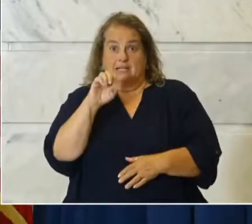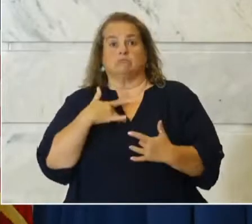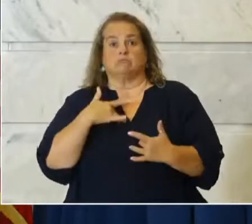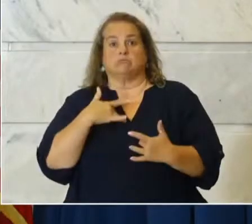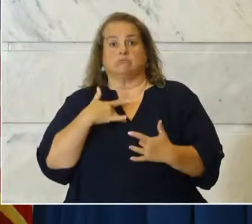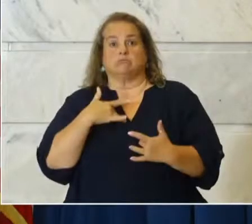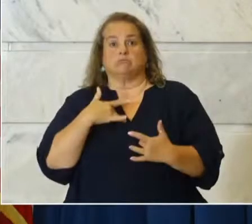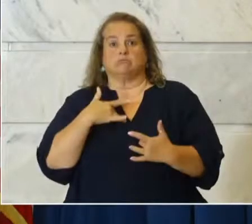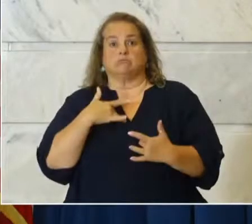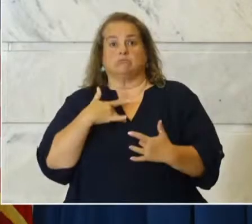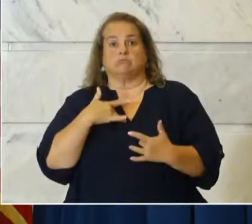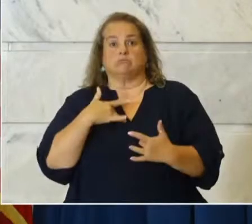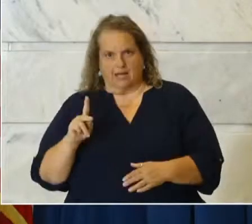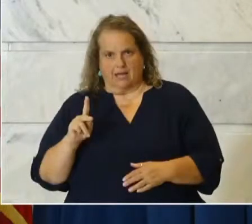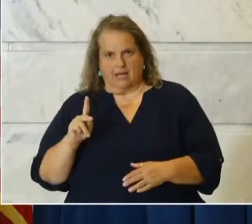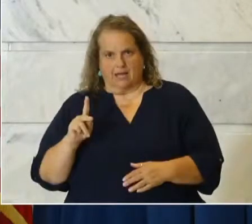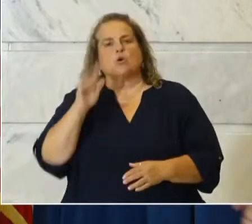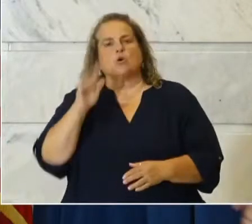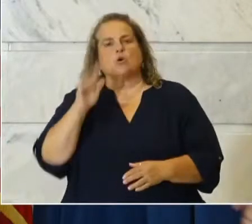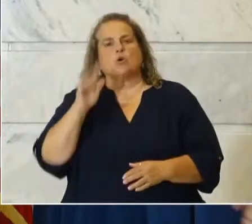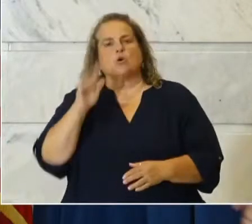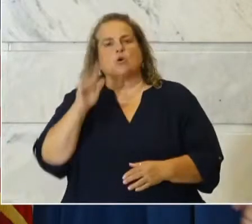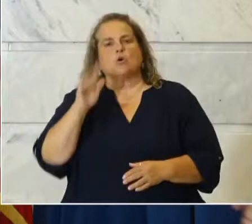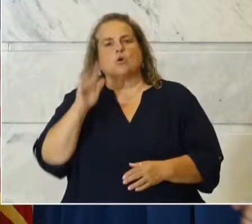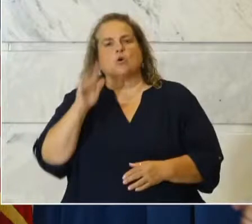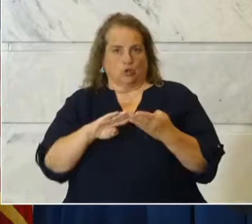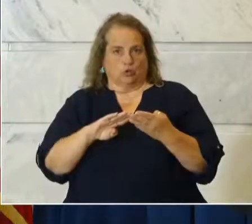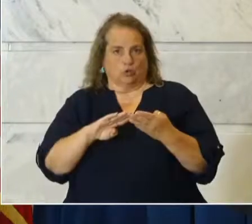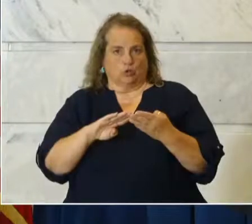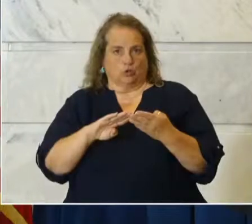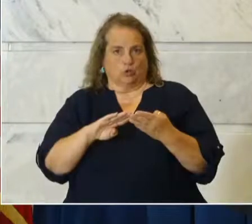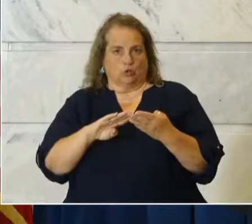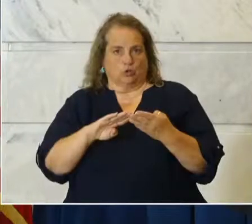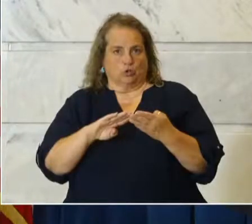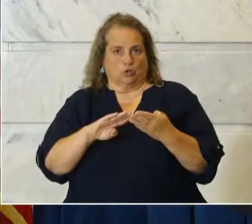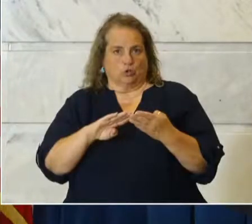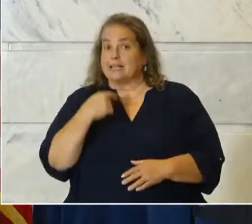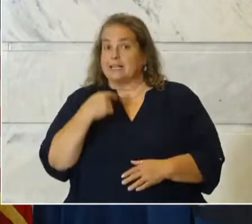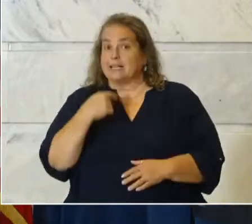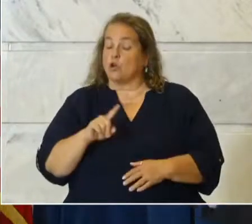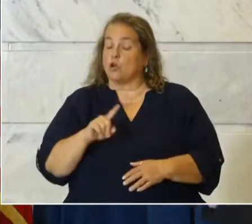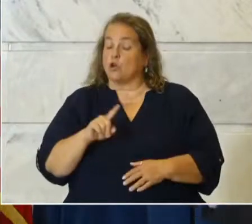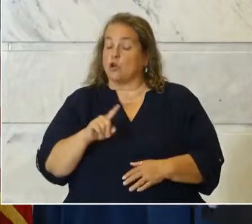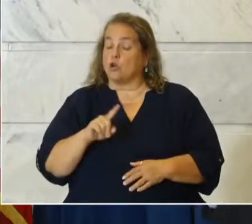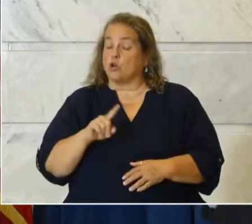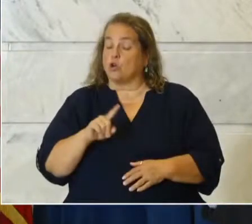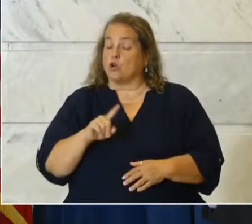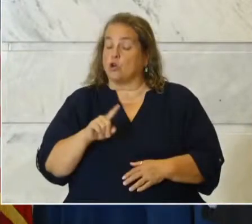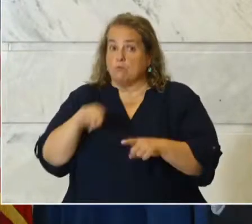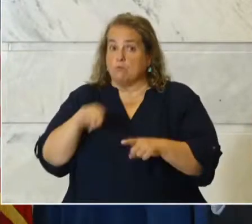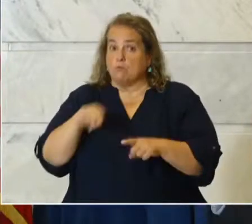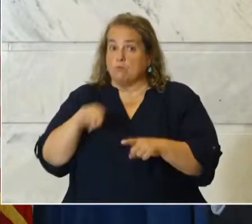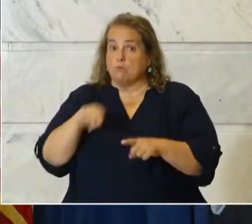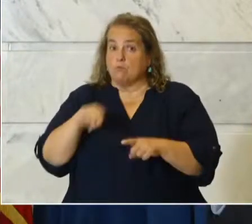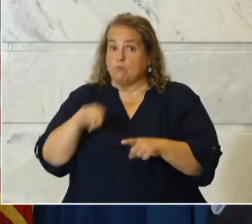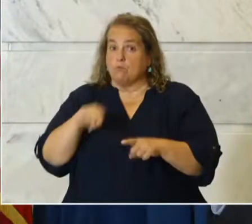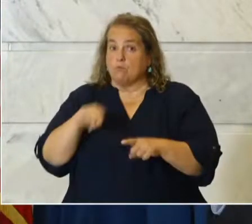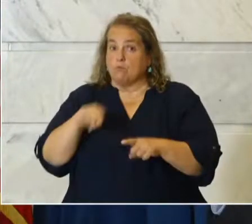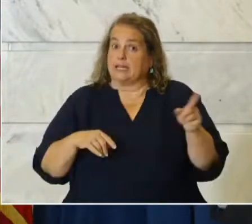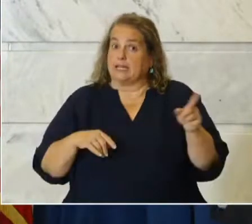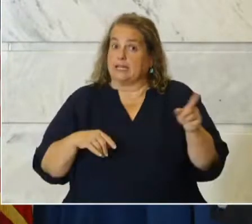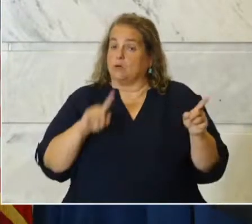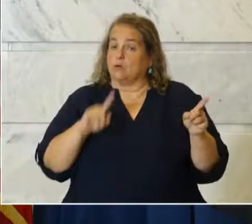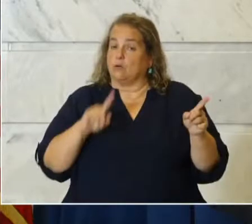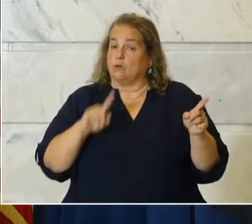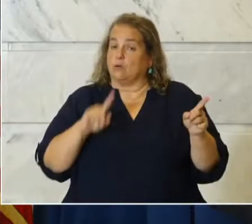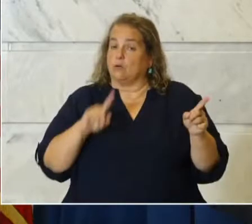COVID back, and it will hurt your community. I can tell you we have report after report after report in eastern Kentucky,